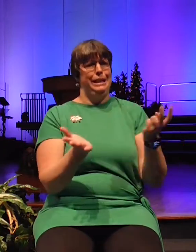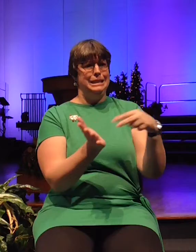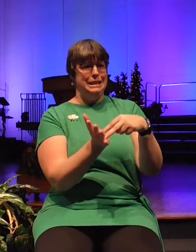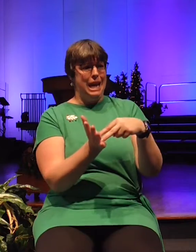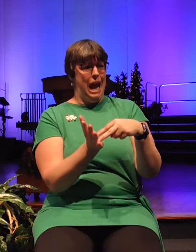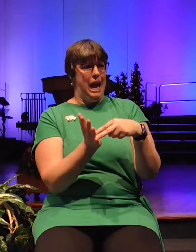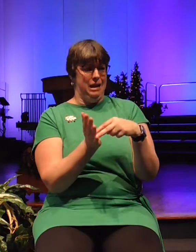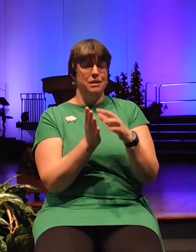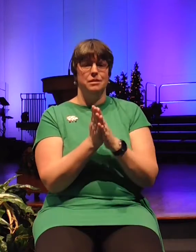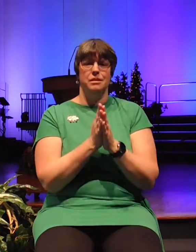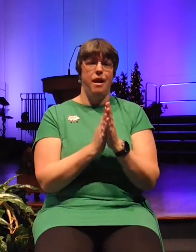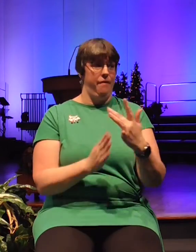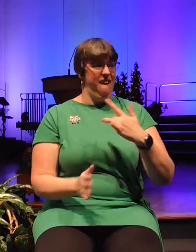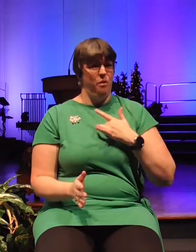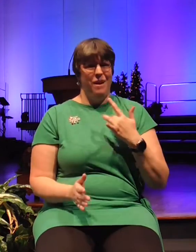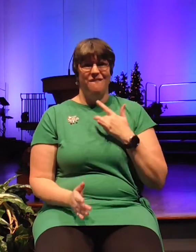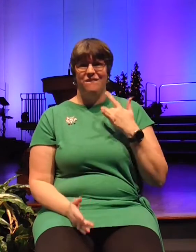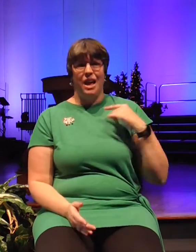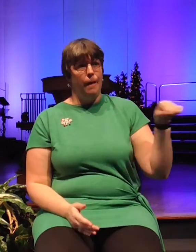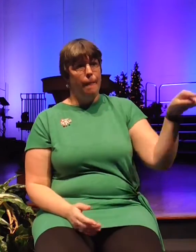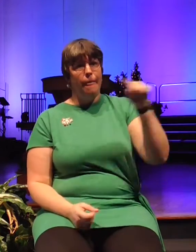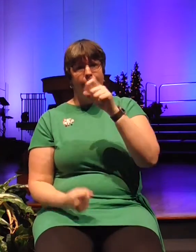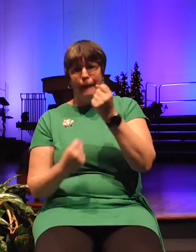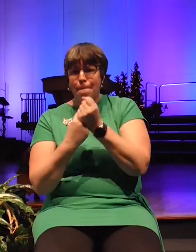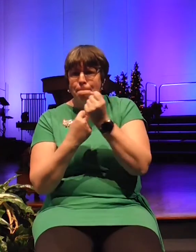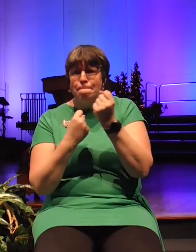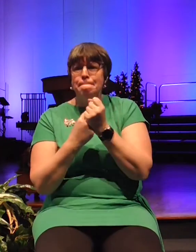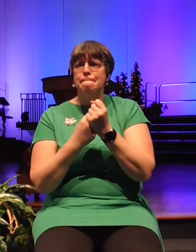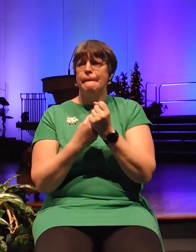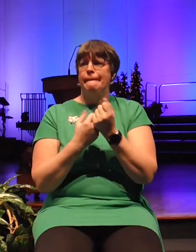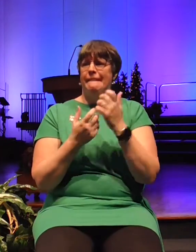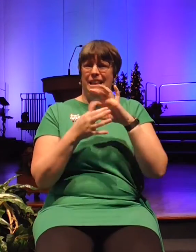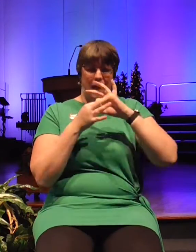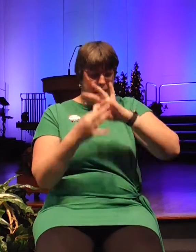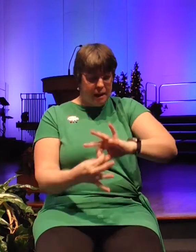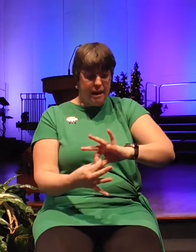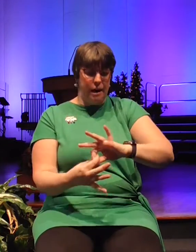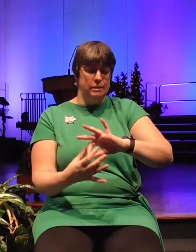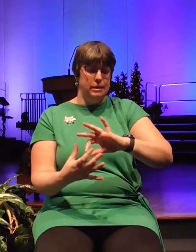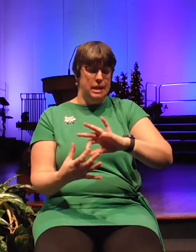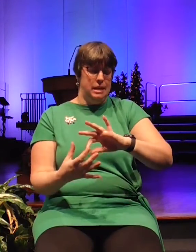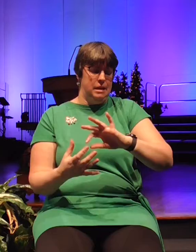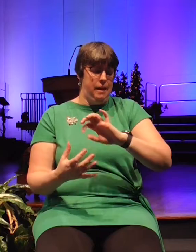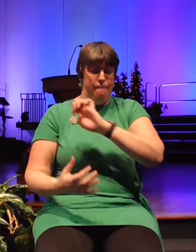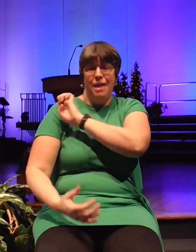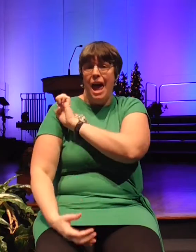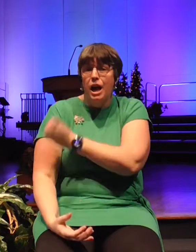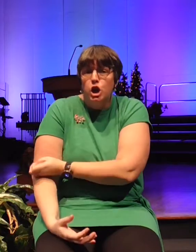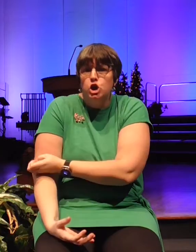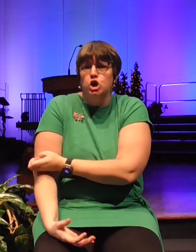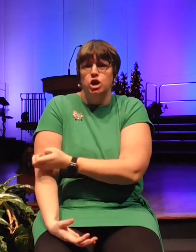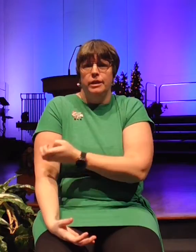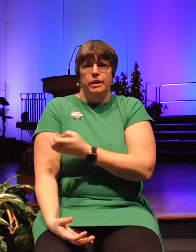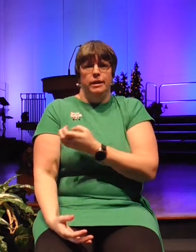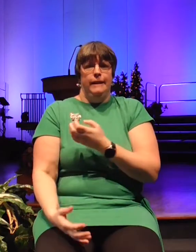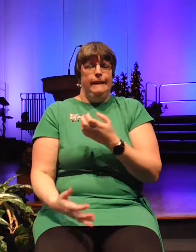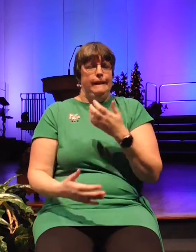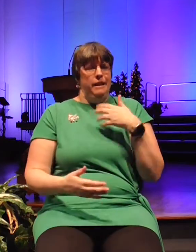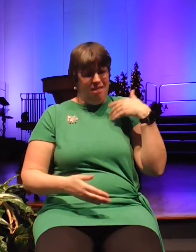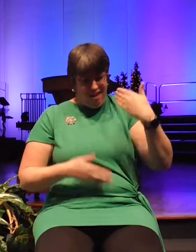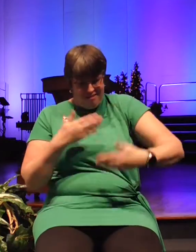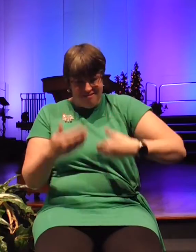prayer. And we feel they're standing with us as a connecting rod of energy that goes through